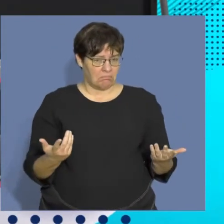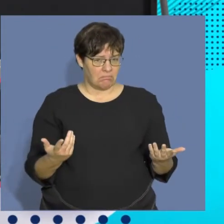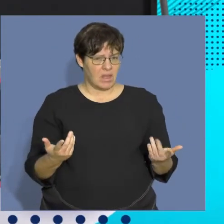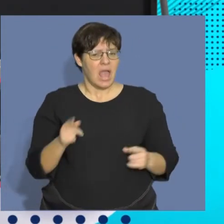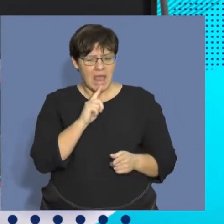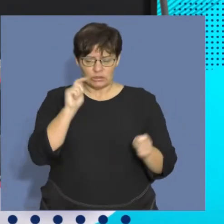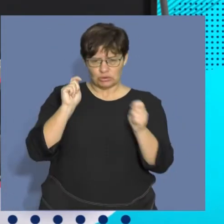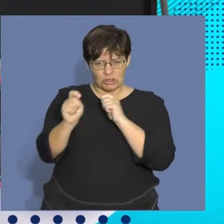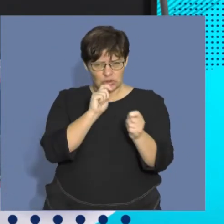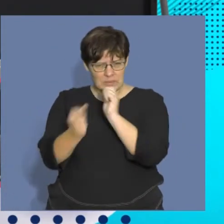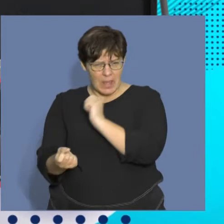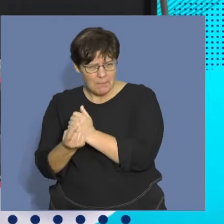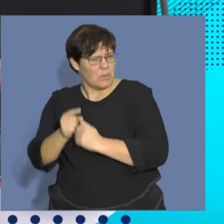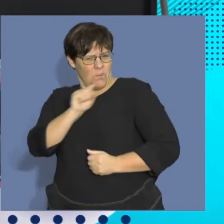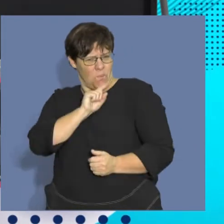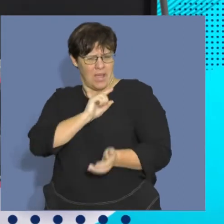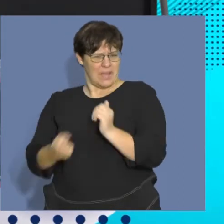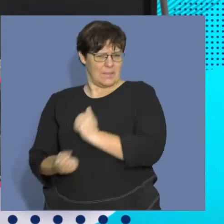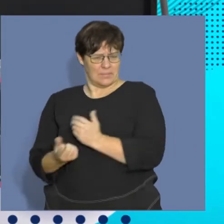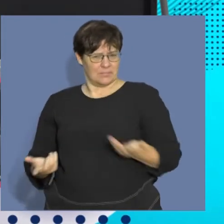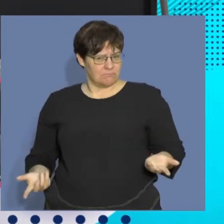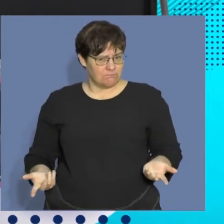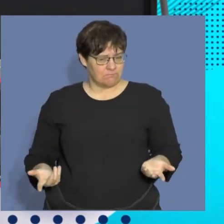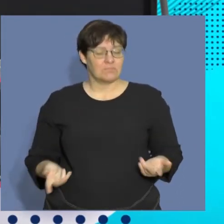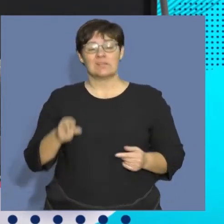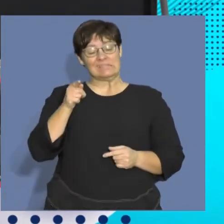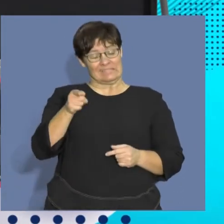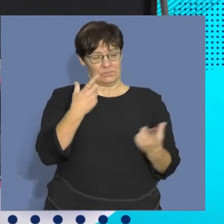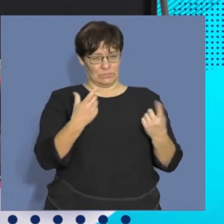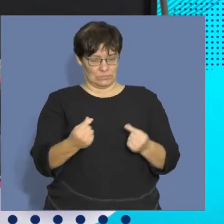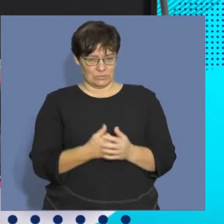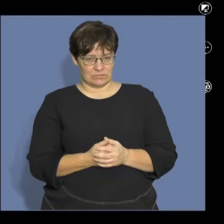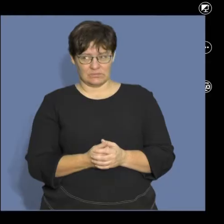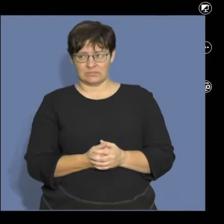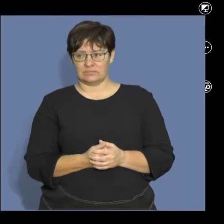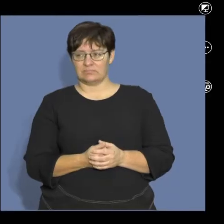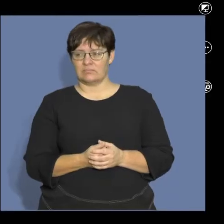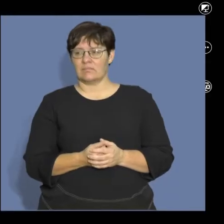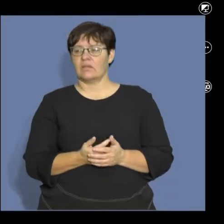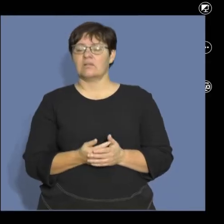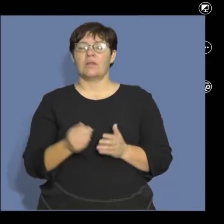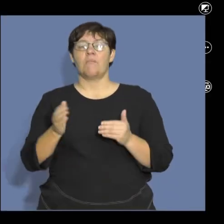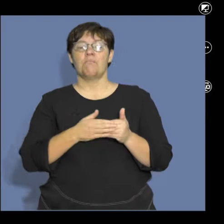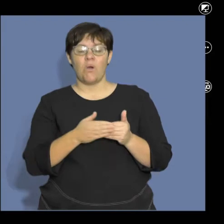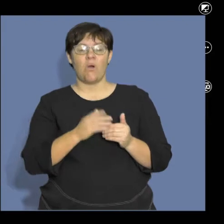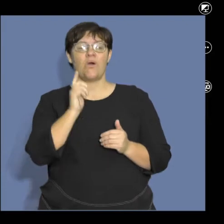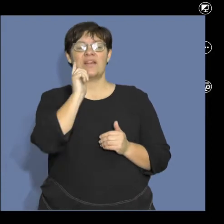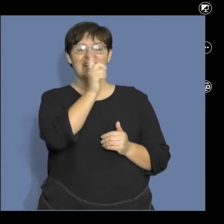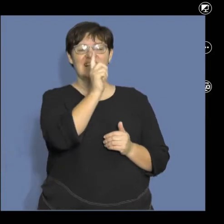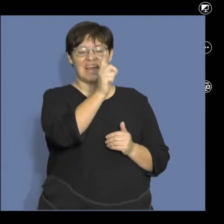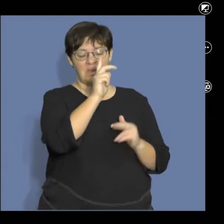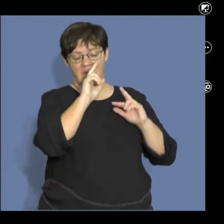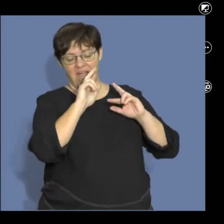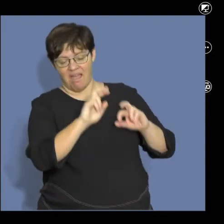those changes? So that's where we're going in this lesson, and you've got more lessons to